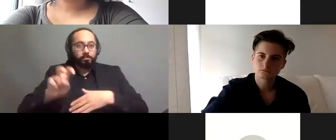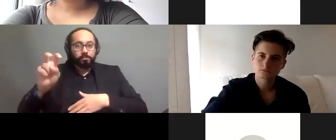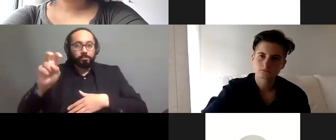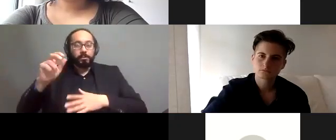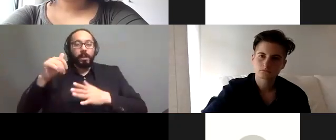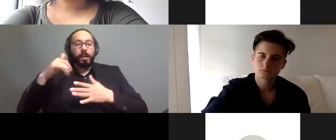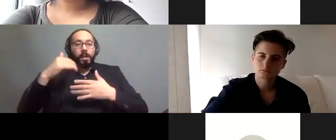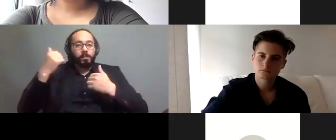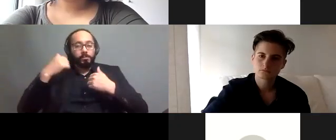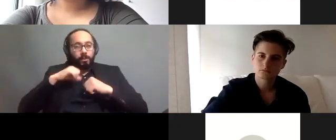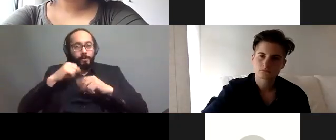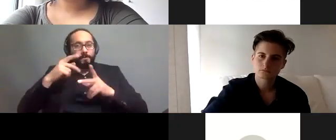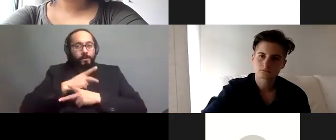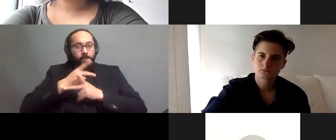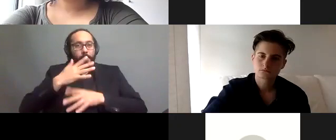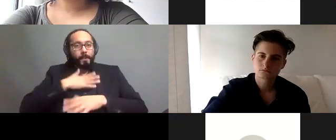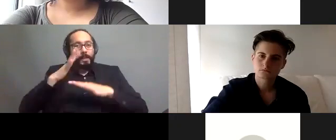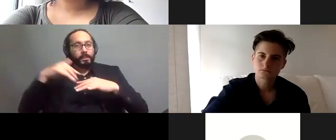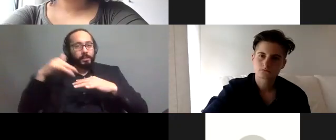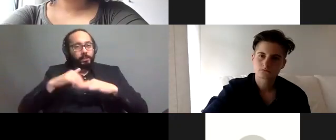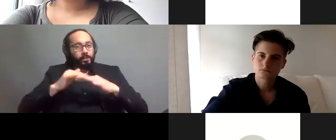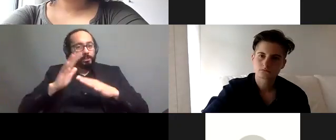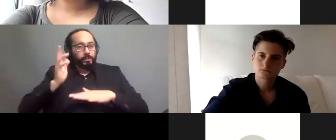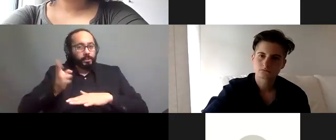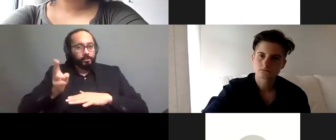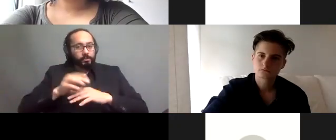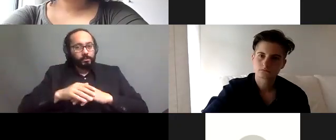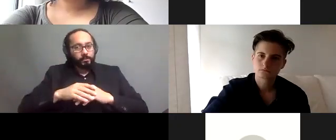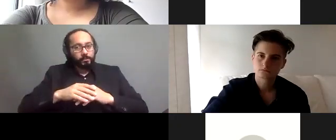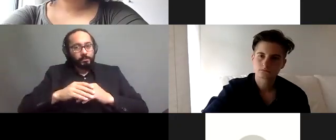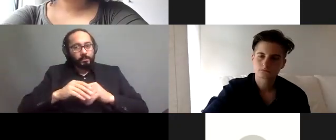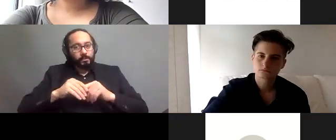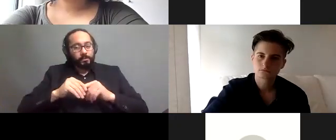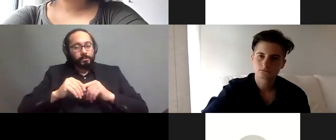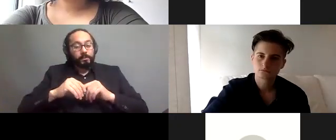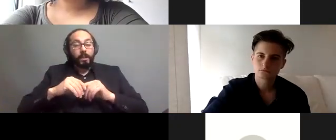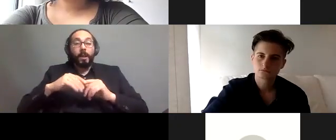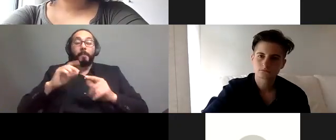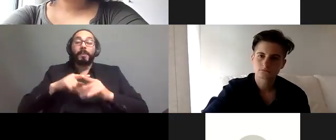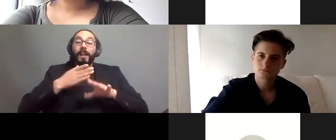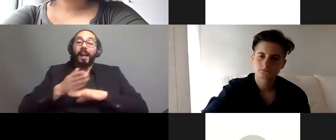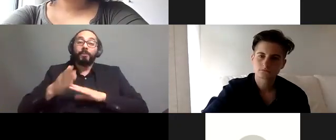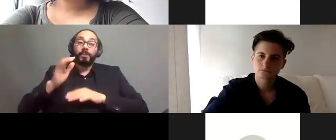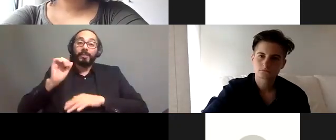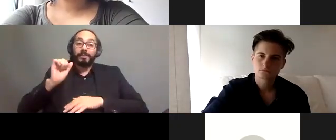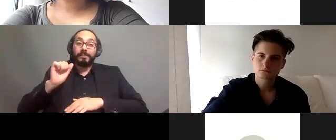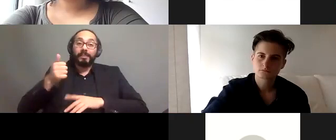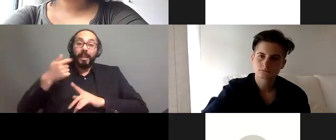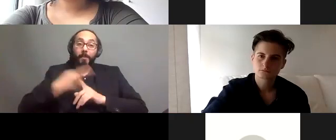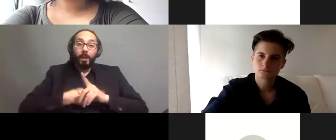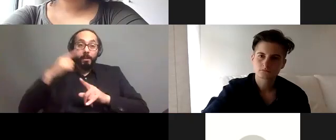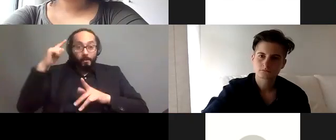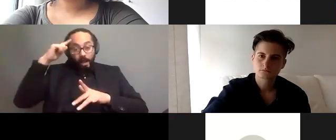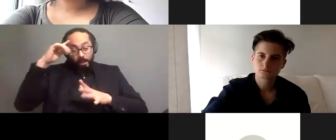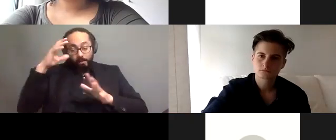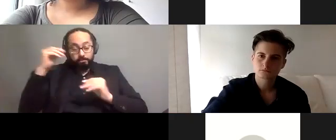terms with that. And as I started to kind of regain consciousness over the 10 months after my concussions, I was really curious about,